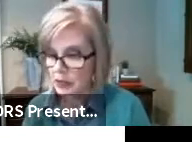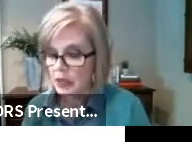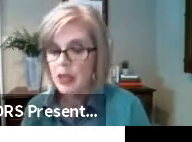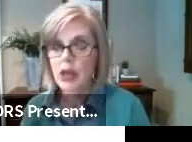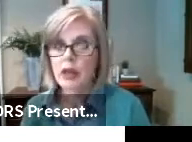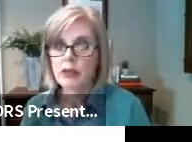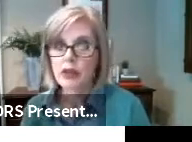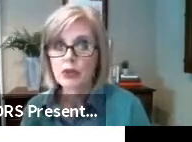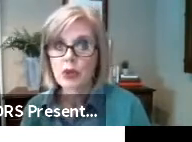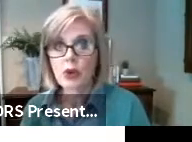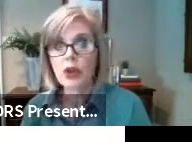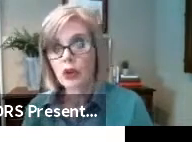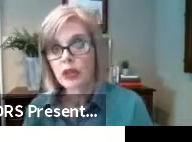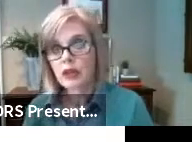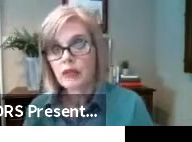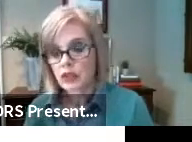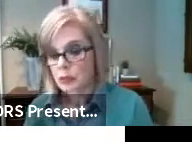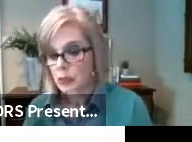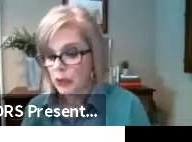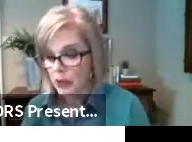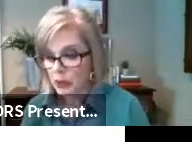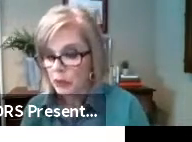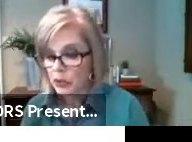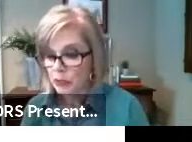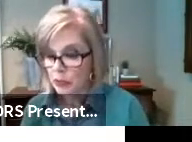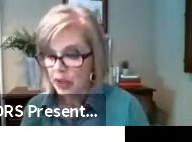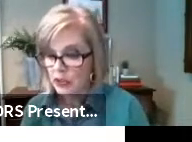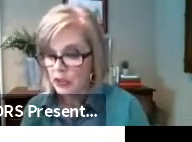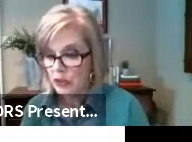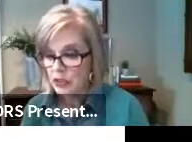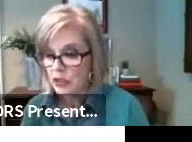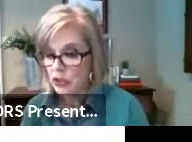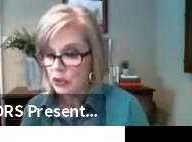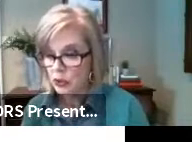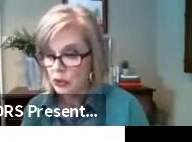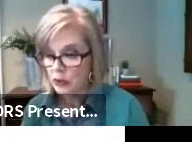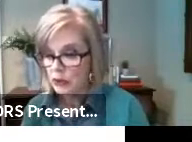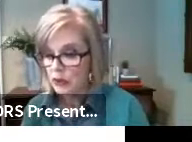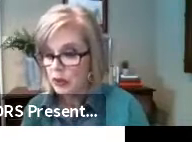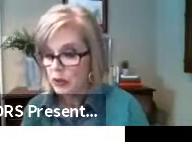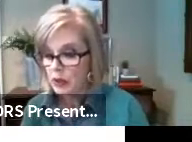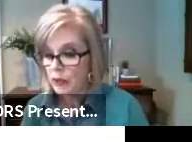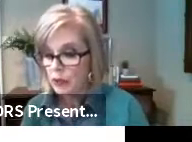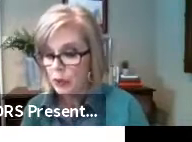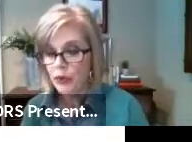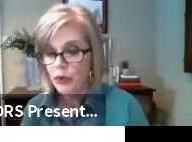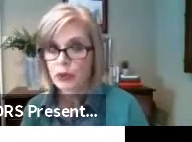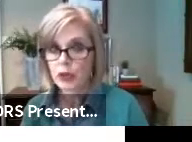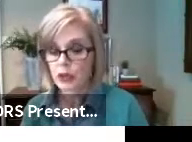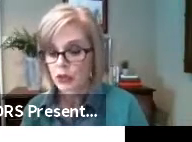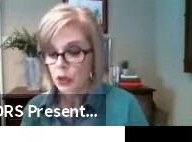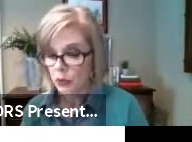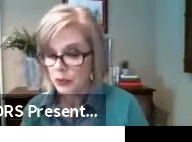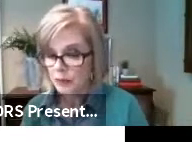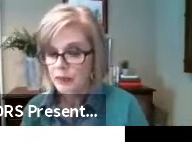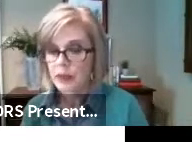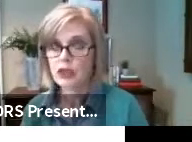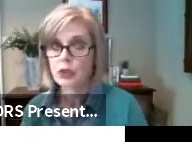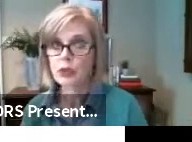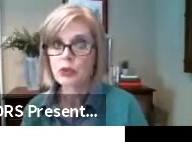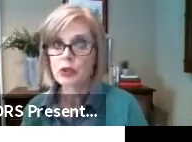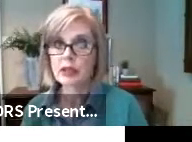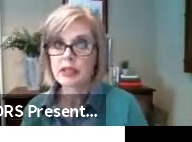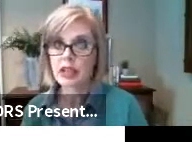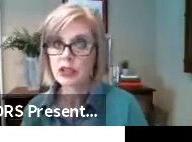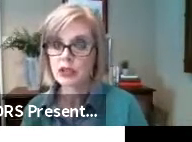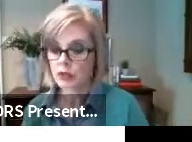programs. Those are the Early Intervention Program, which provides services to children from birth to 3 years old, the